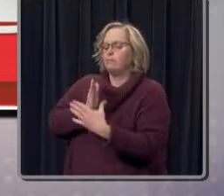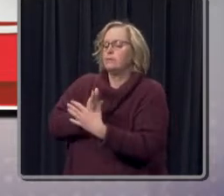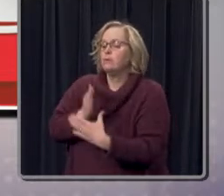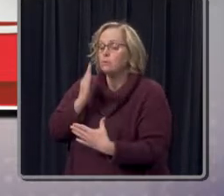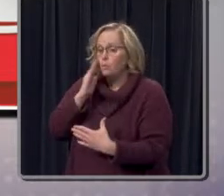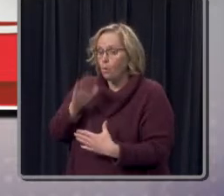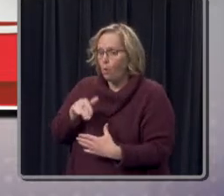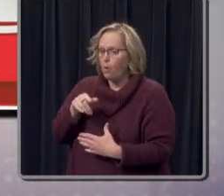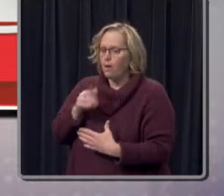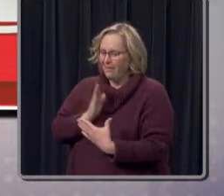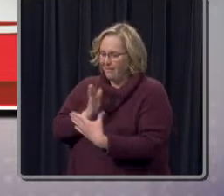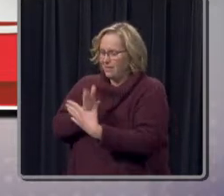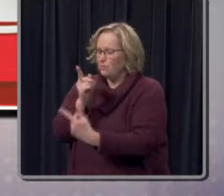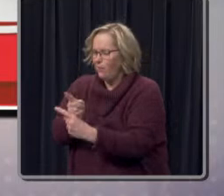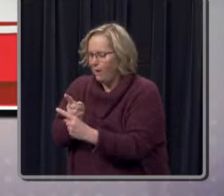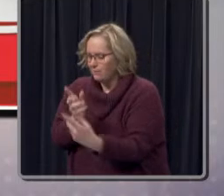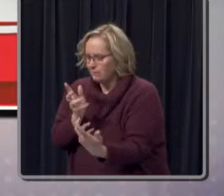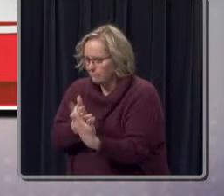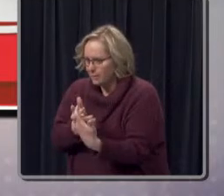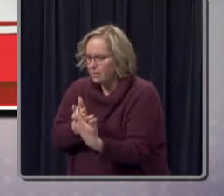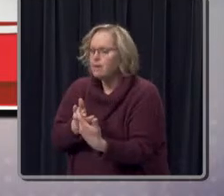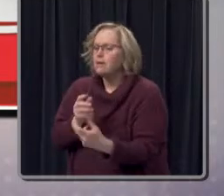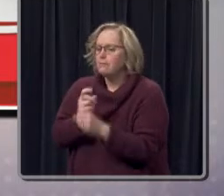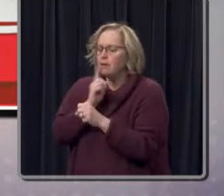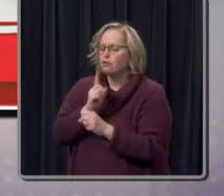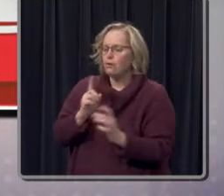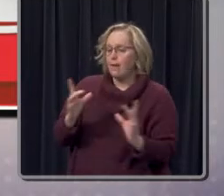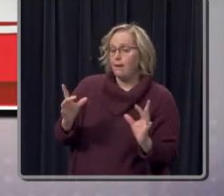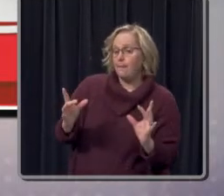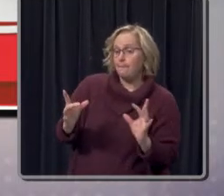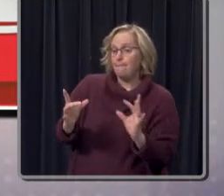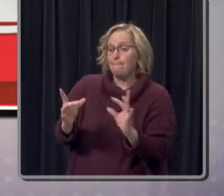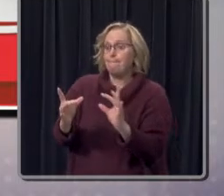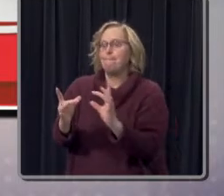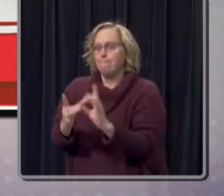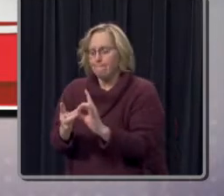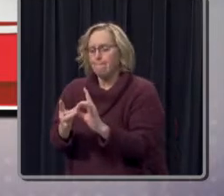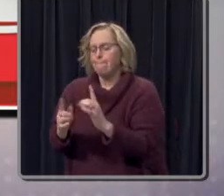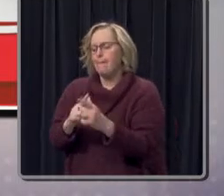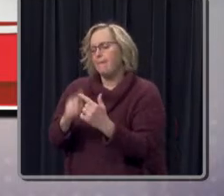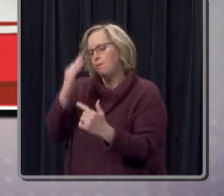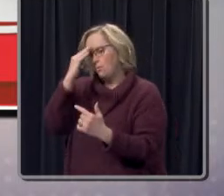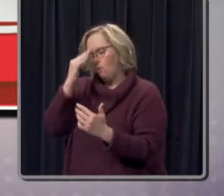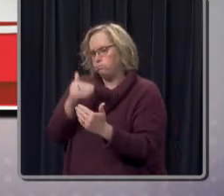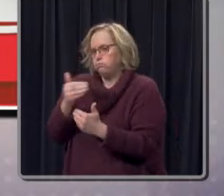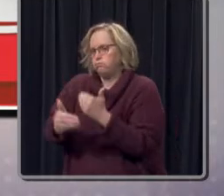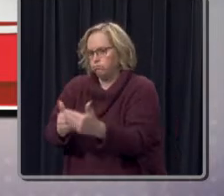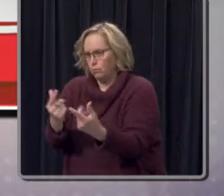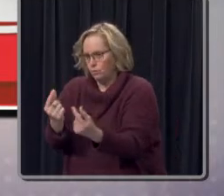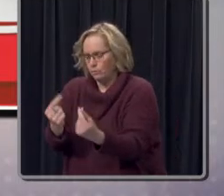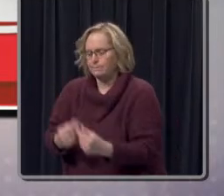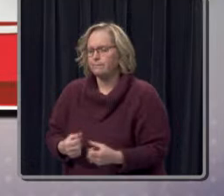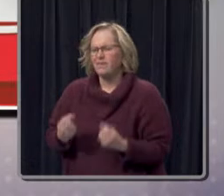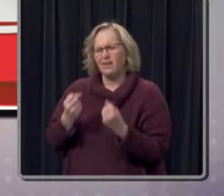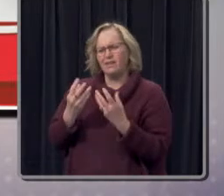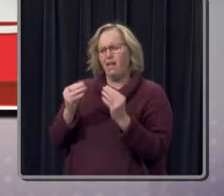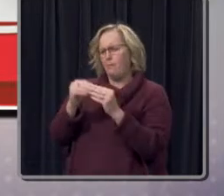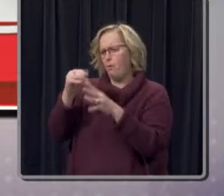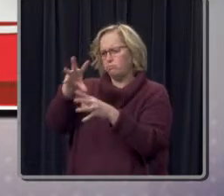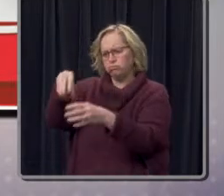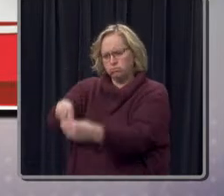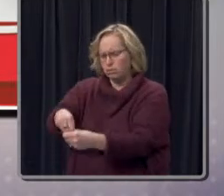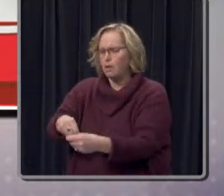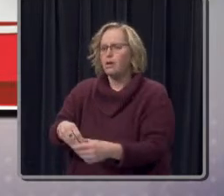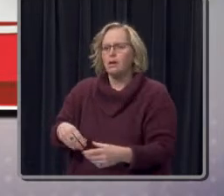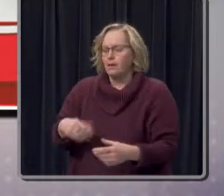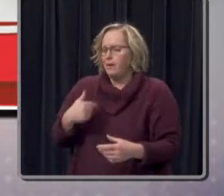we are closing the gap, and if not, know what those next steps are. There's a lot to that, and of course we could go into far more detail than I can do in a